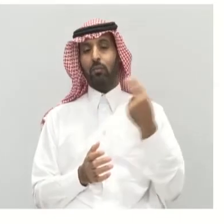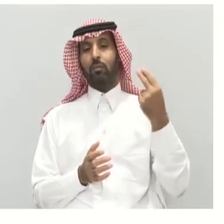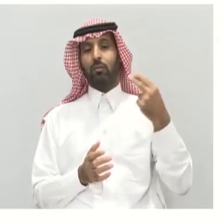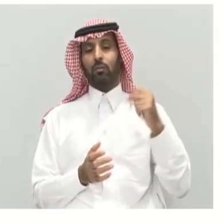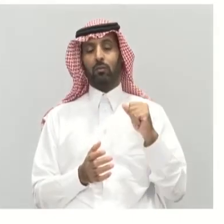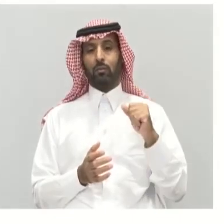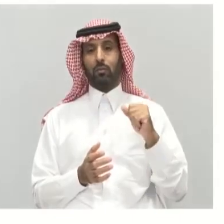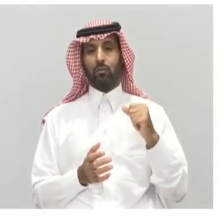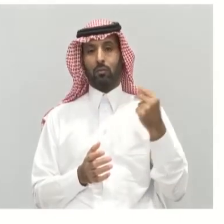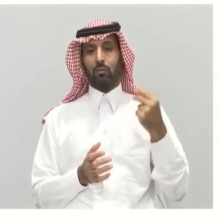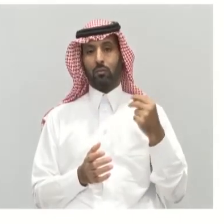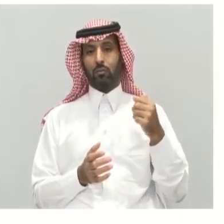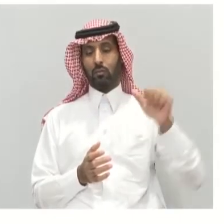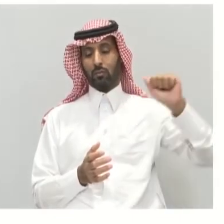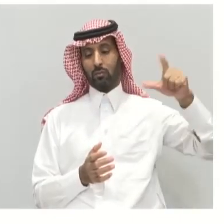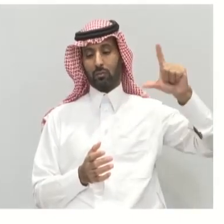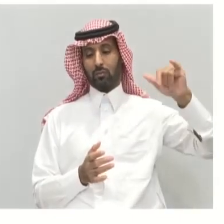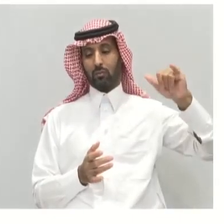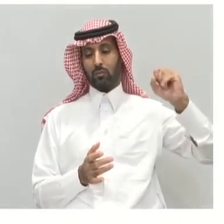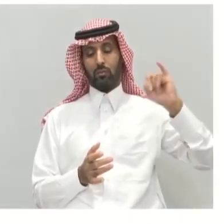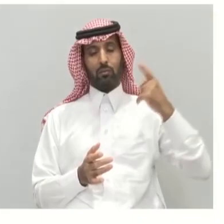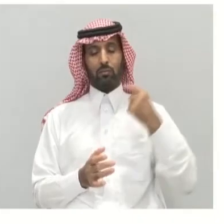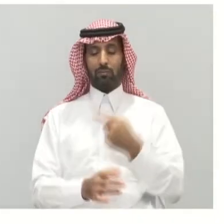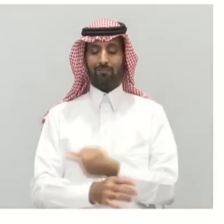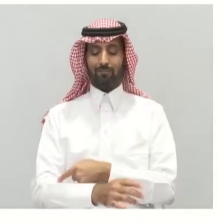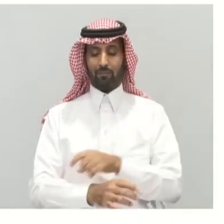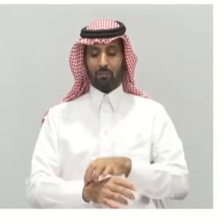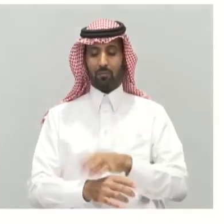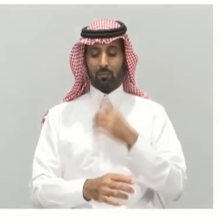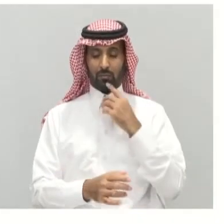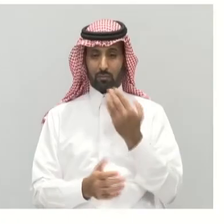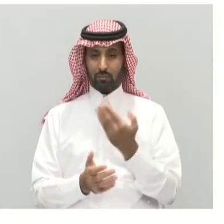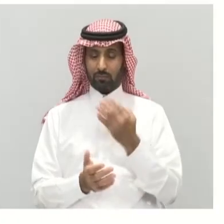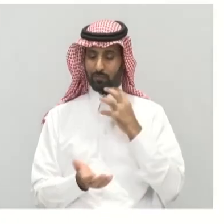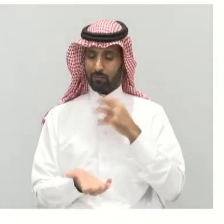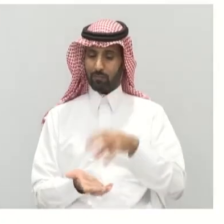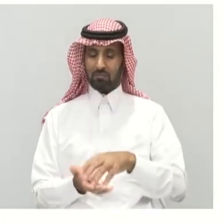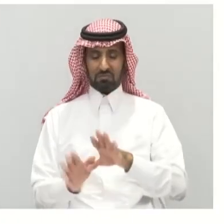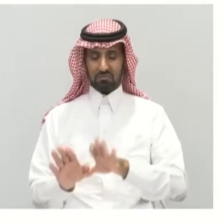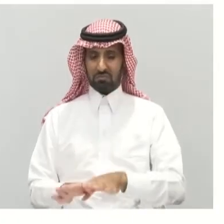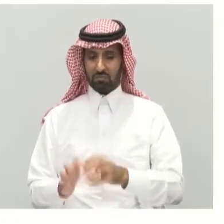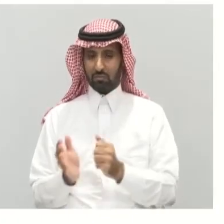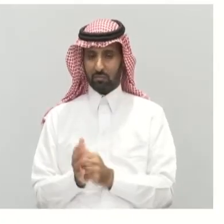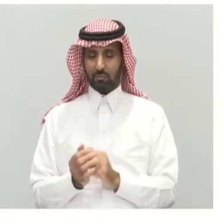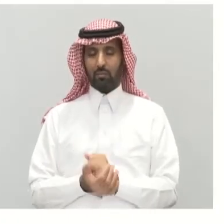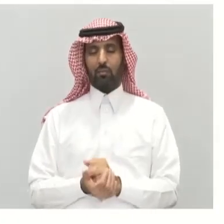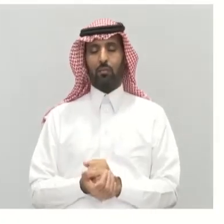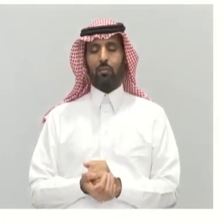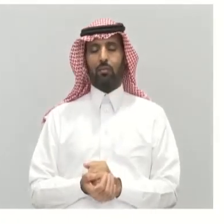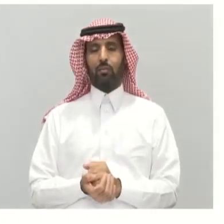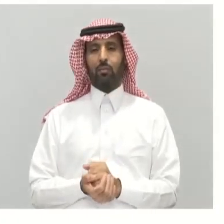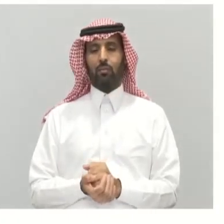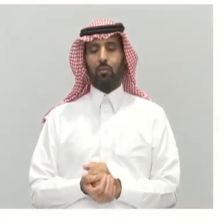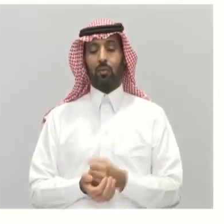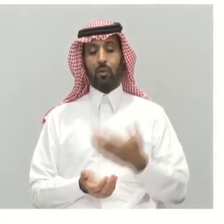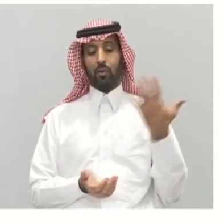say, Ali was sick this morning, so he didn't go to class. Both are correct.